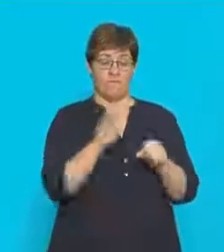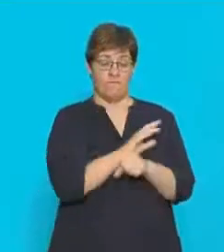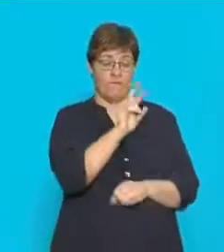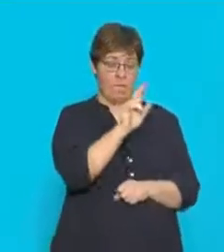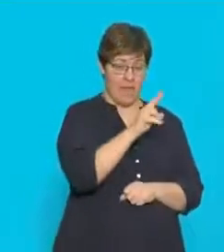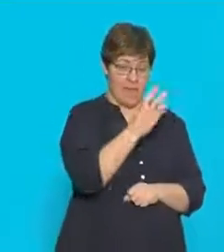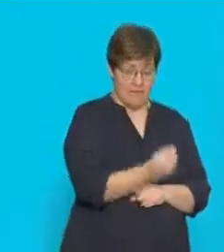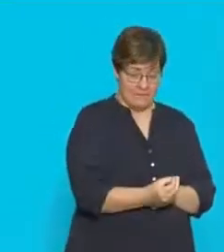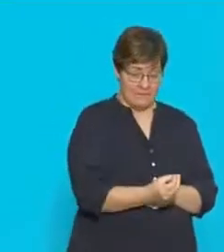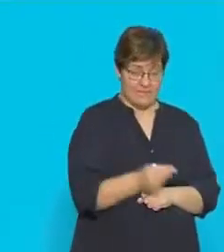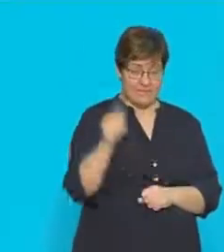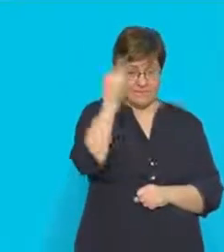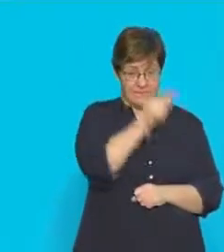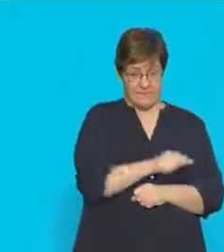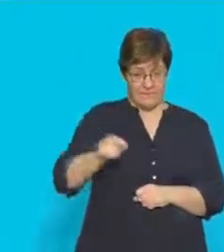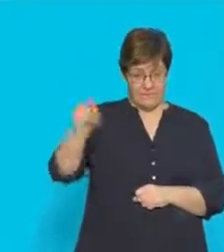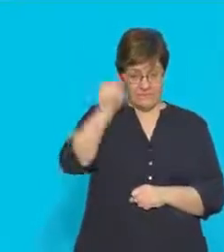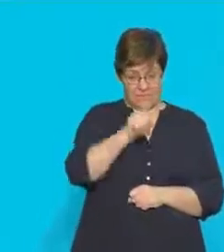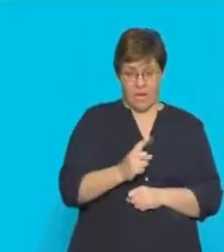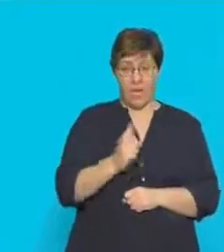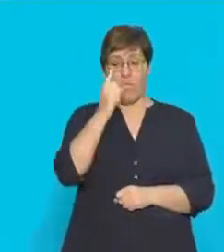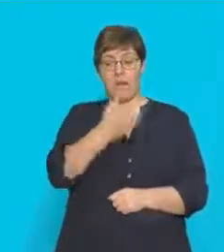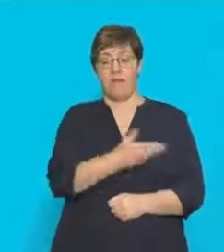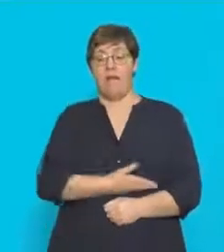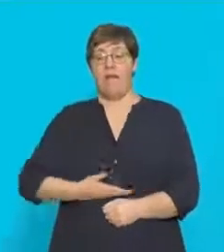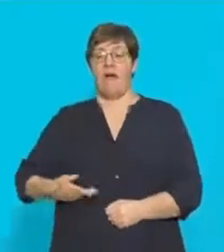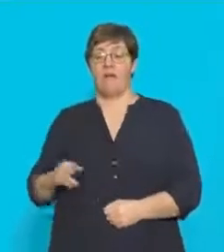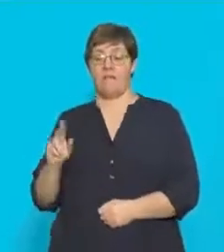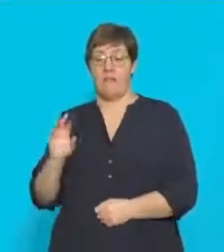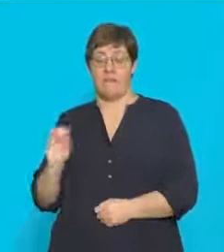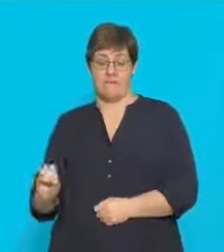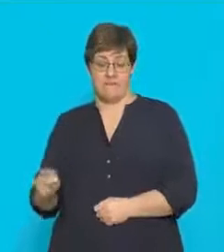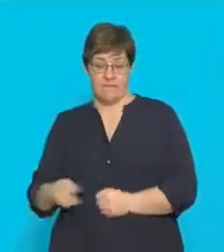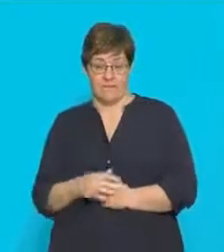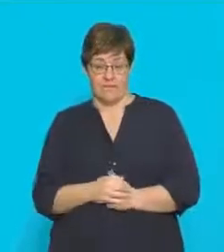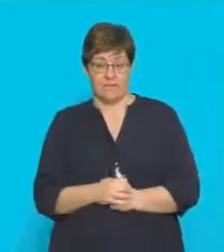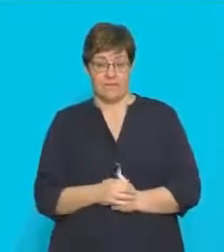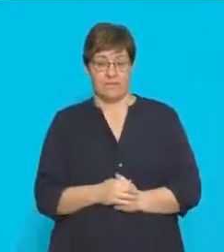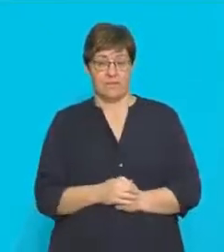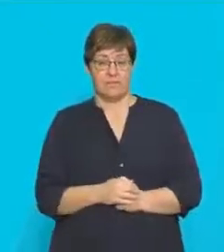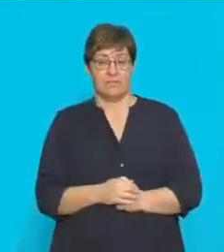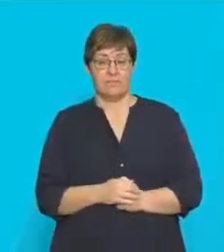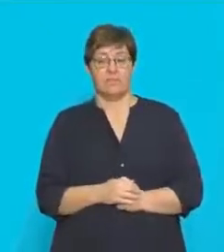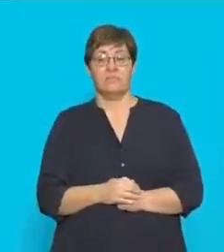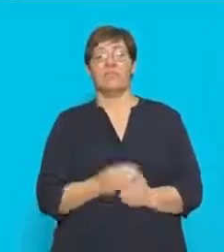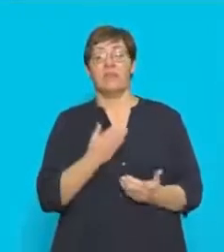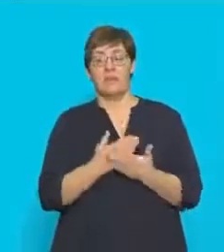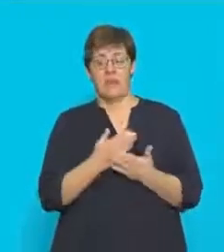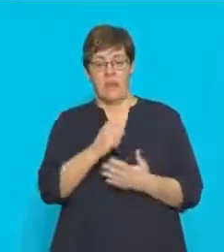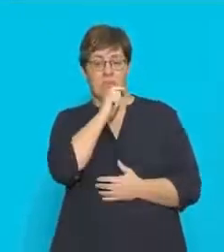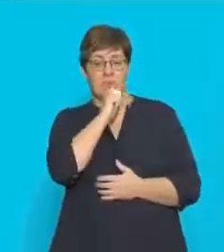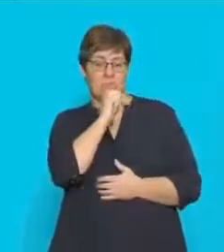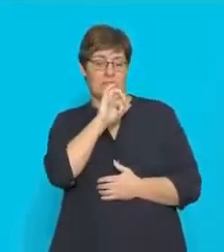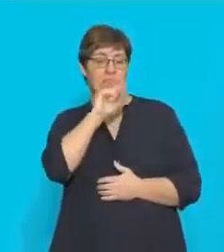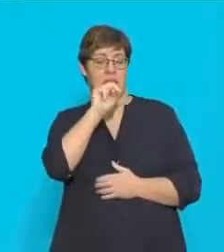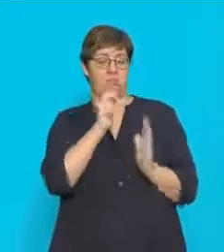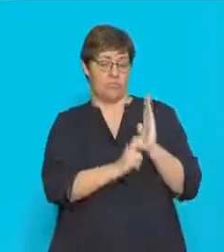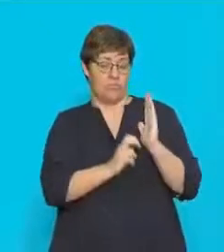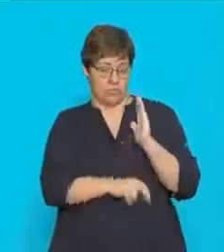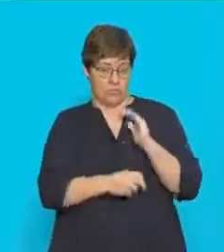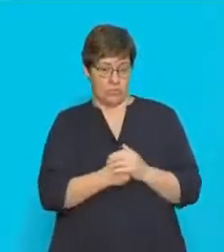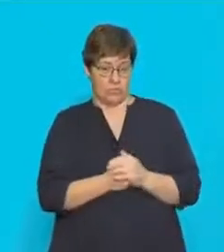pair here, and we have one half pair here. So it means we can use the sine rule. In other